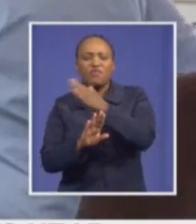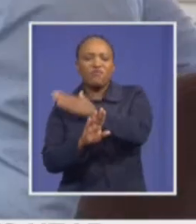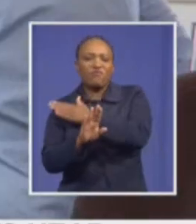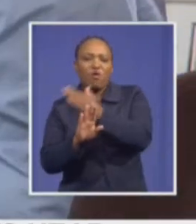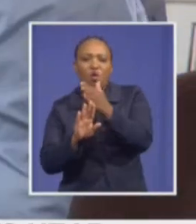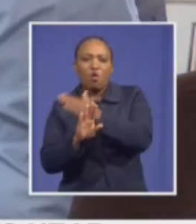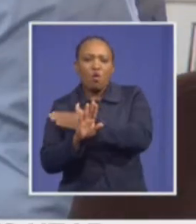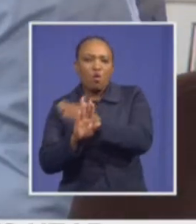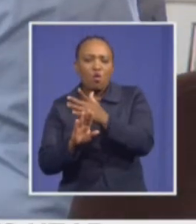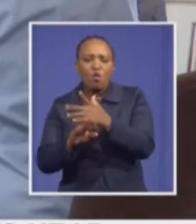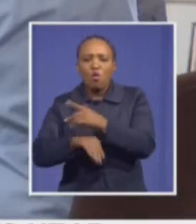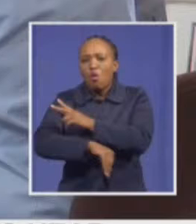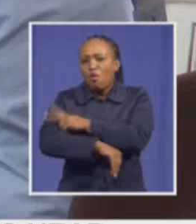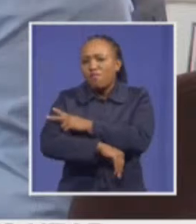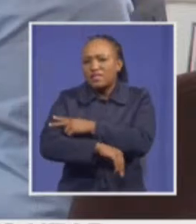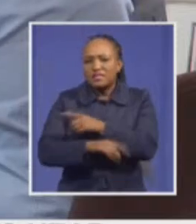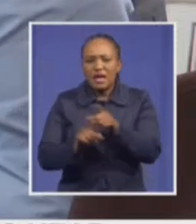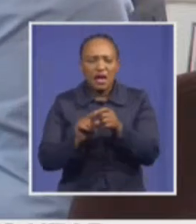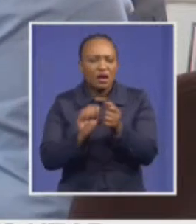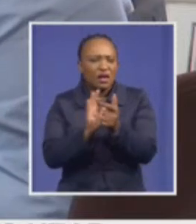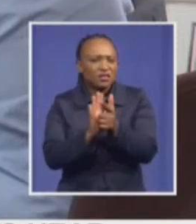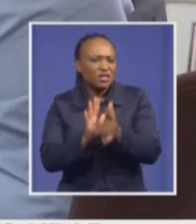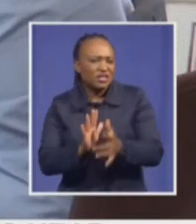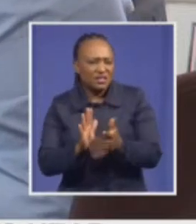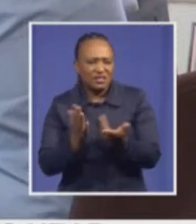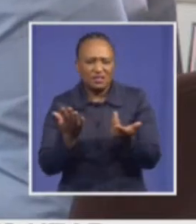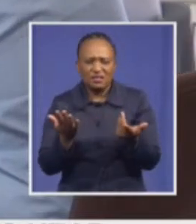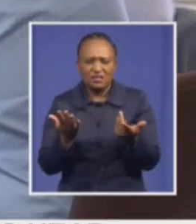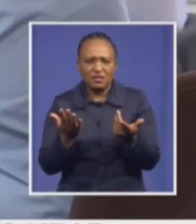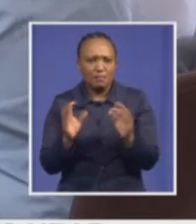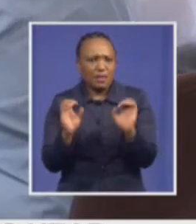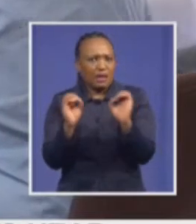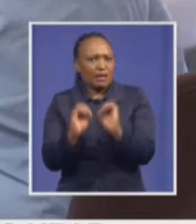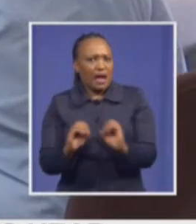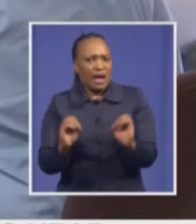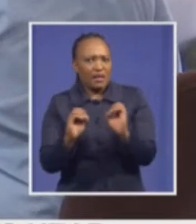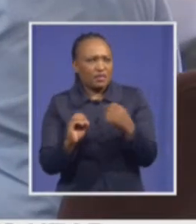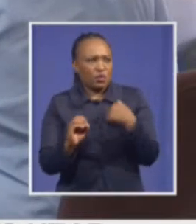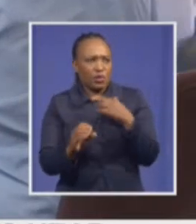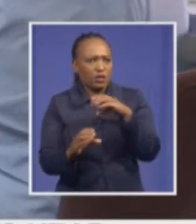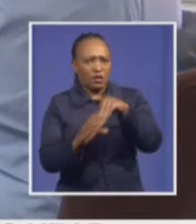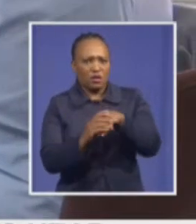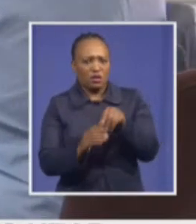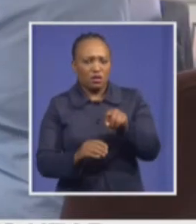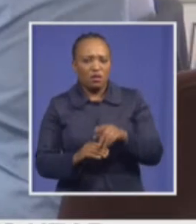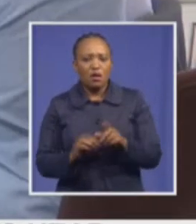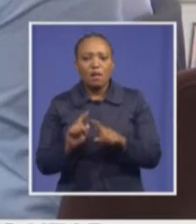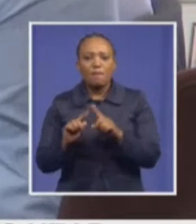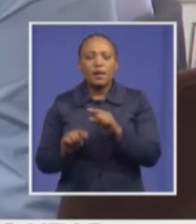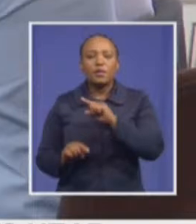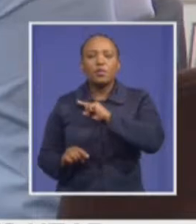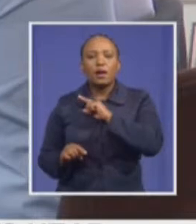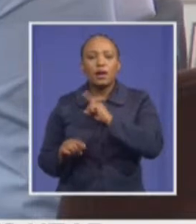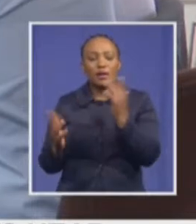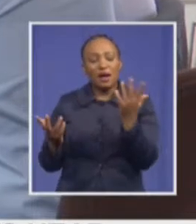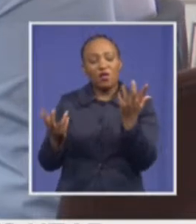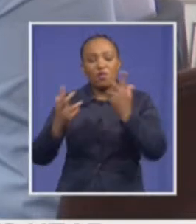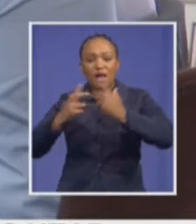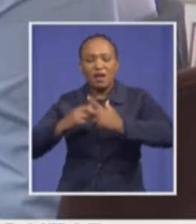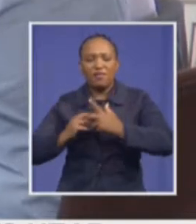and that, we have nothing to do with it. But why it's most relevant to me to understand how the SABC is dealing with the